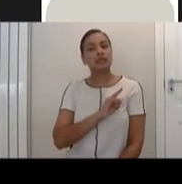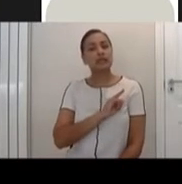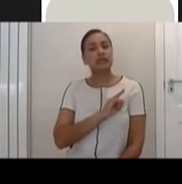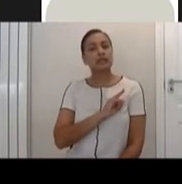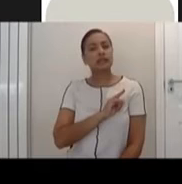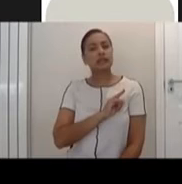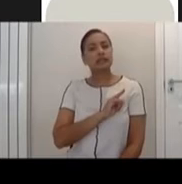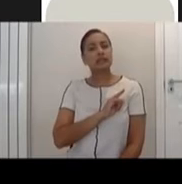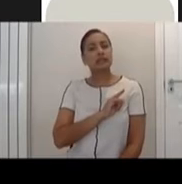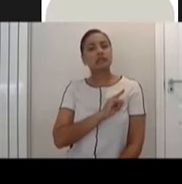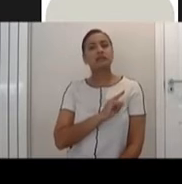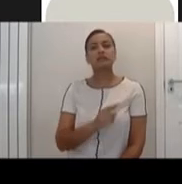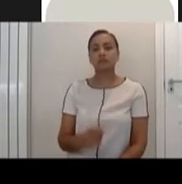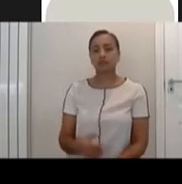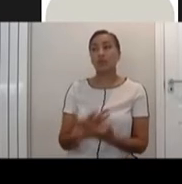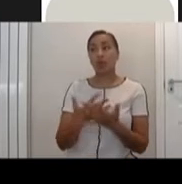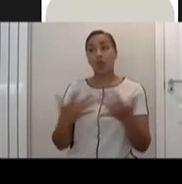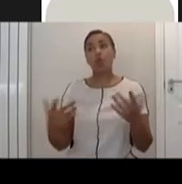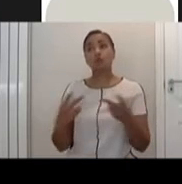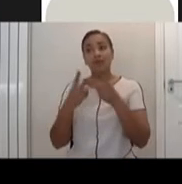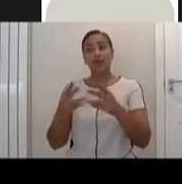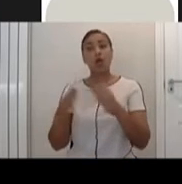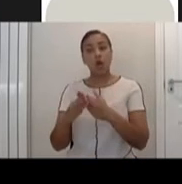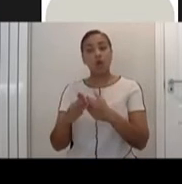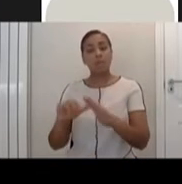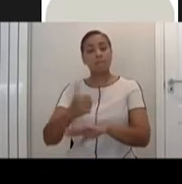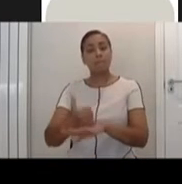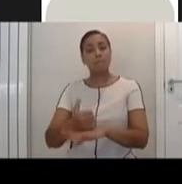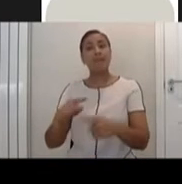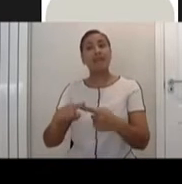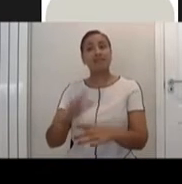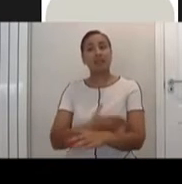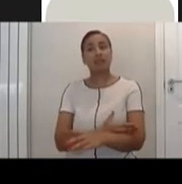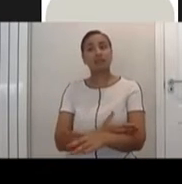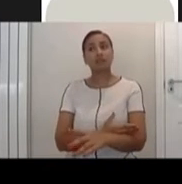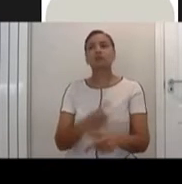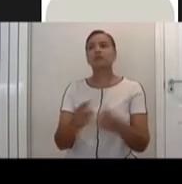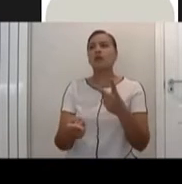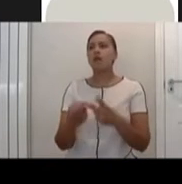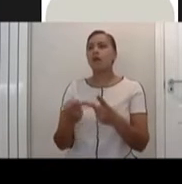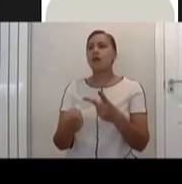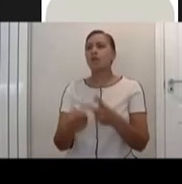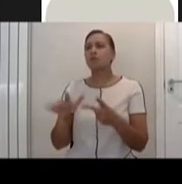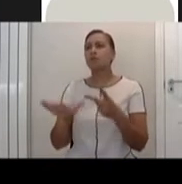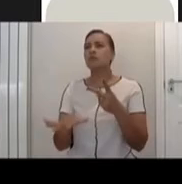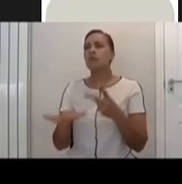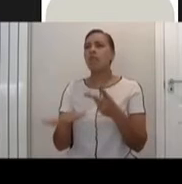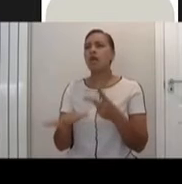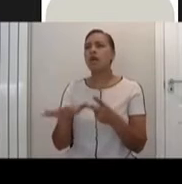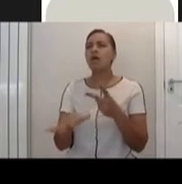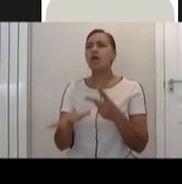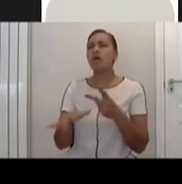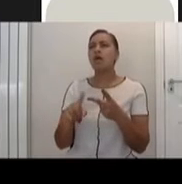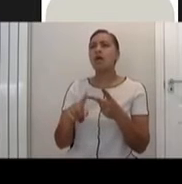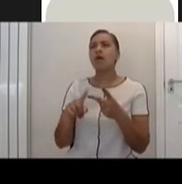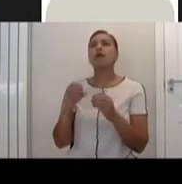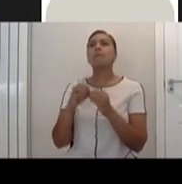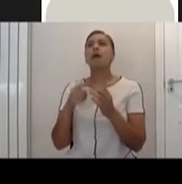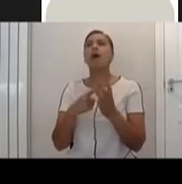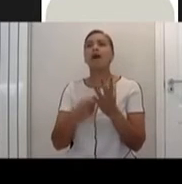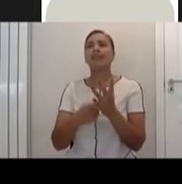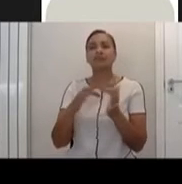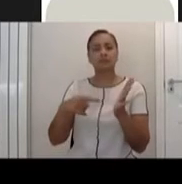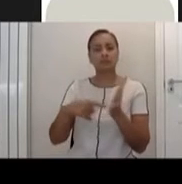have a significant number of care homes. The other north central London borough that has a similar proportion of care homes, of course, is Barnet, and